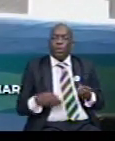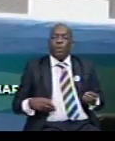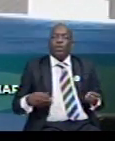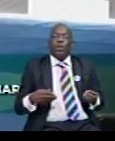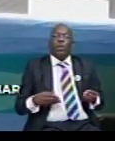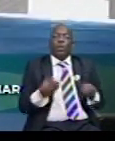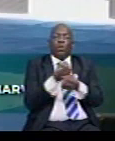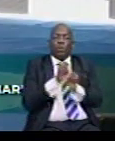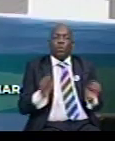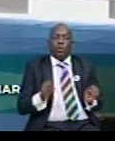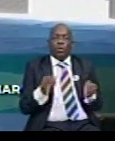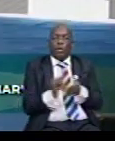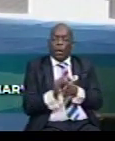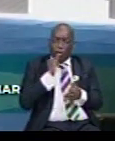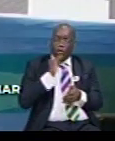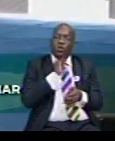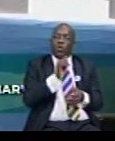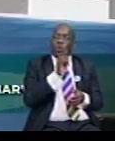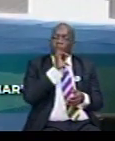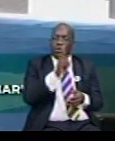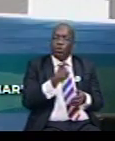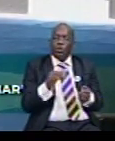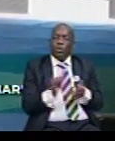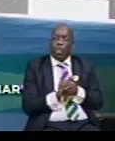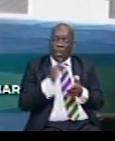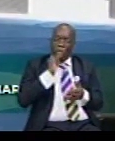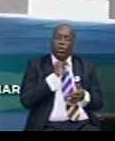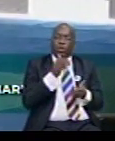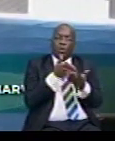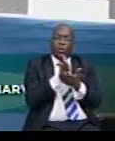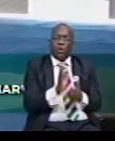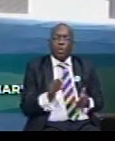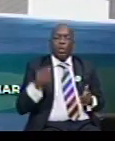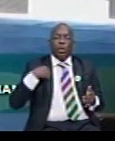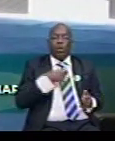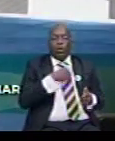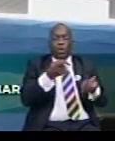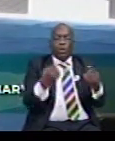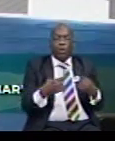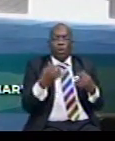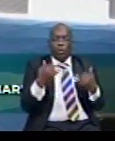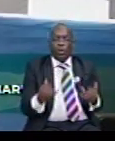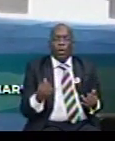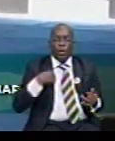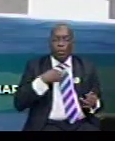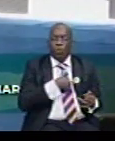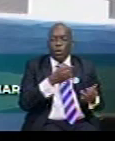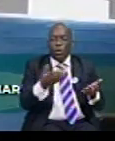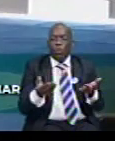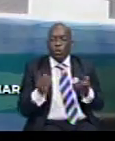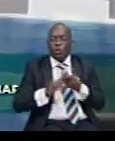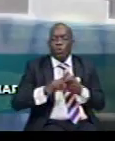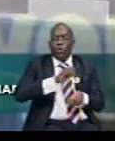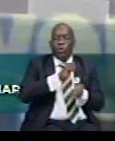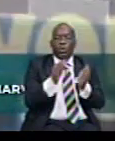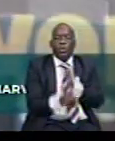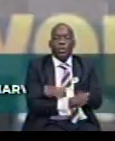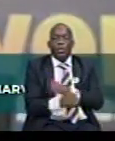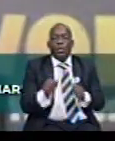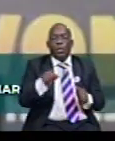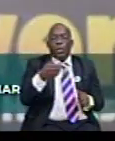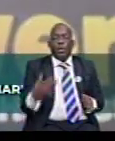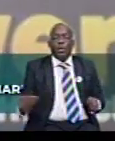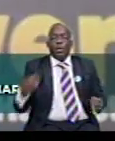real, that is not right. And we come now, and if we're going to reverse anything, if we're going to